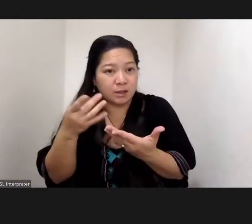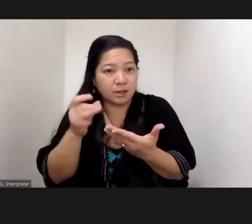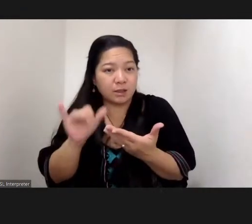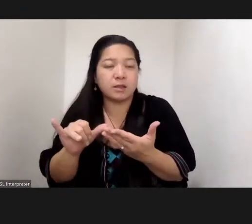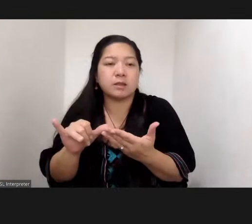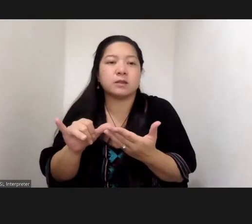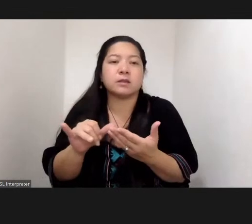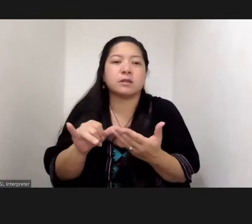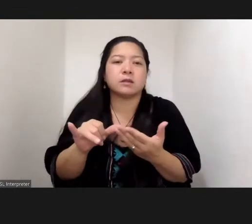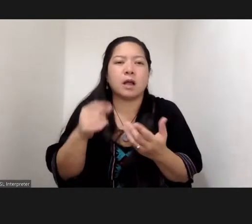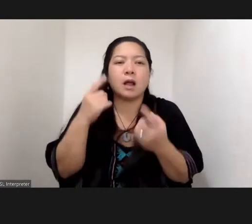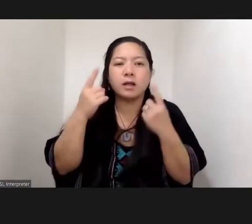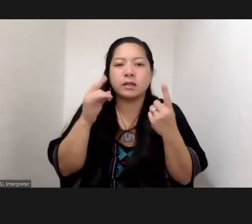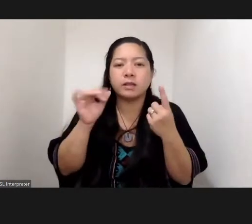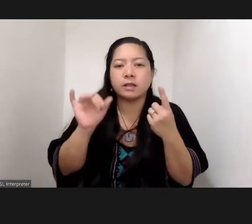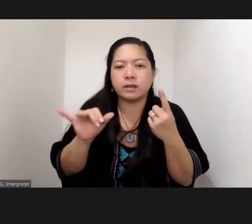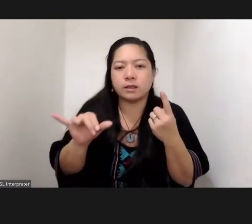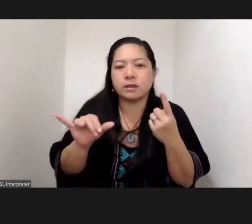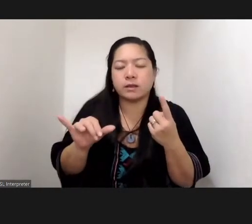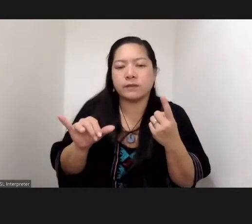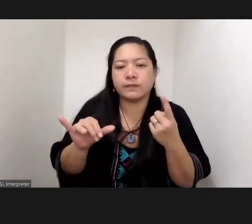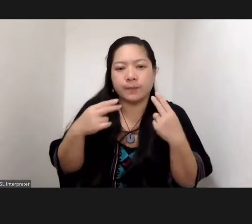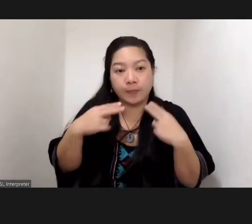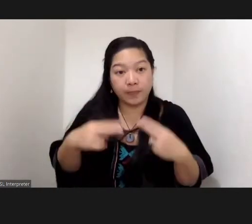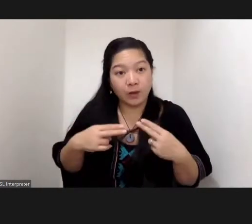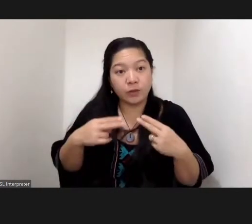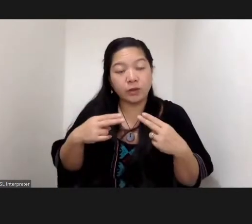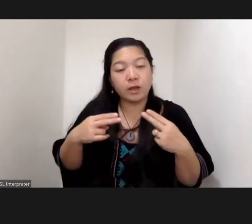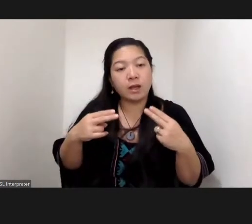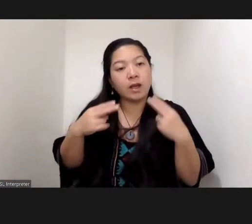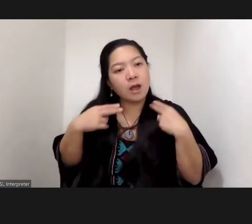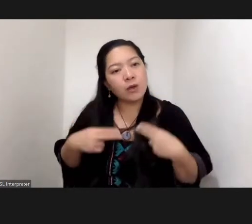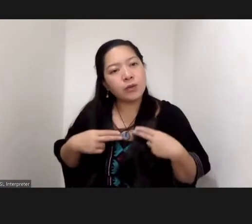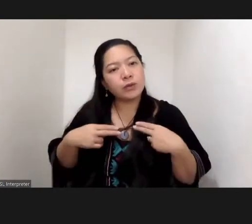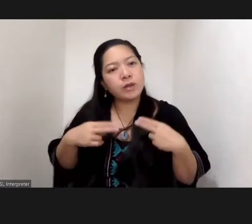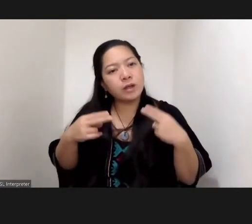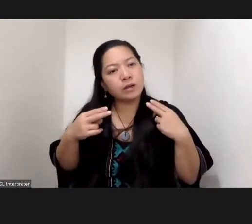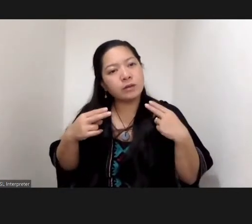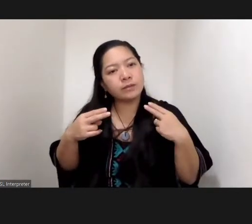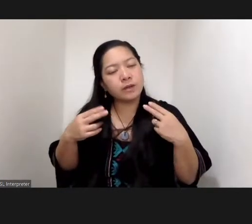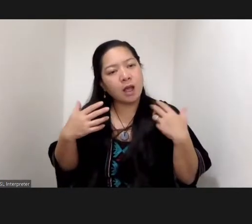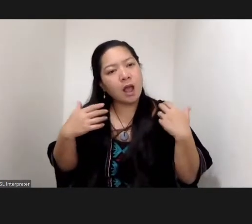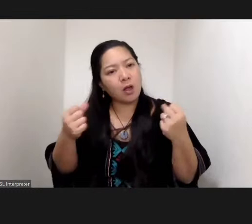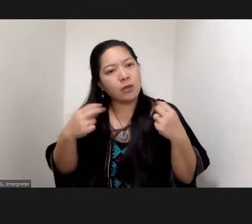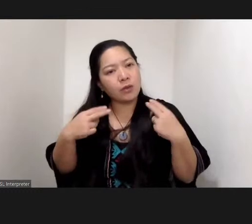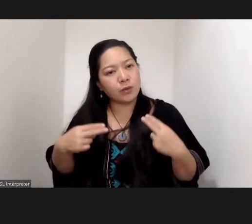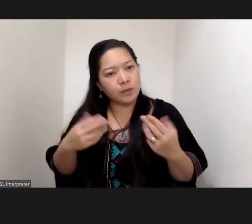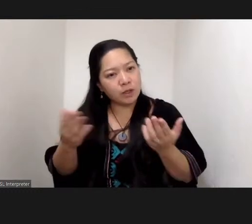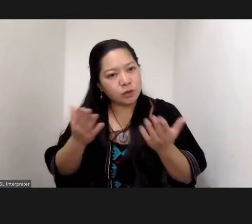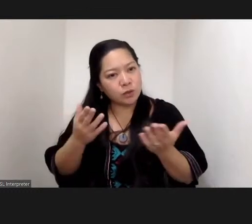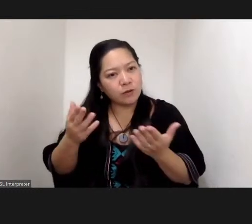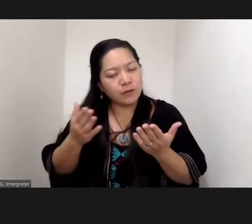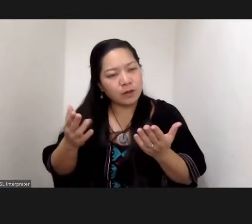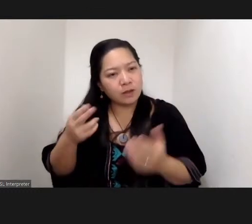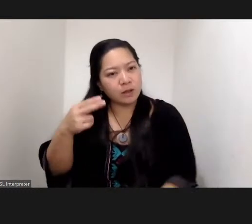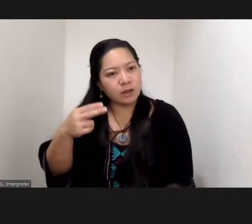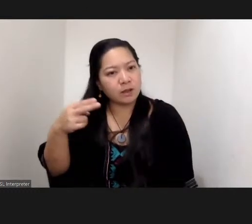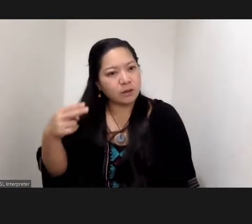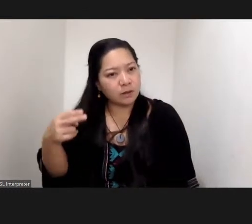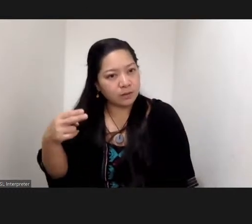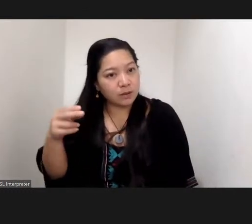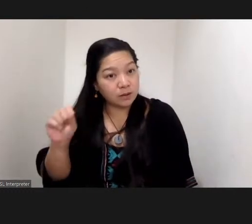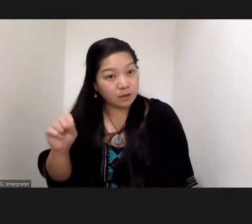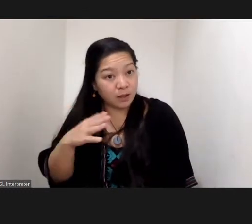I think the Health and Human Services, as I understand it, says that if they are going to